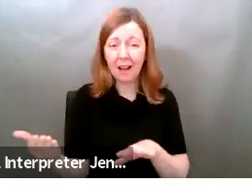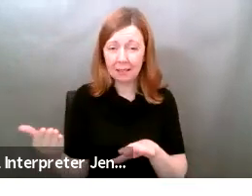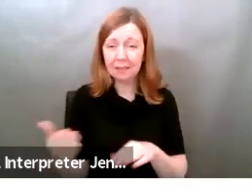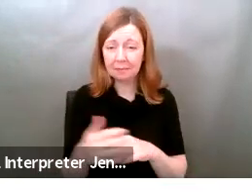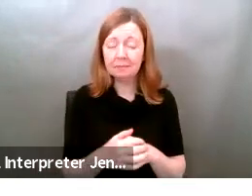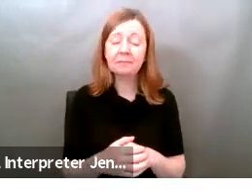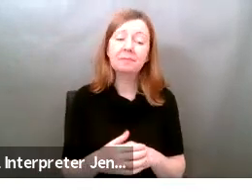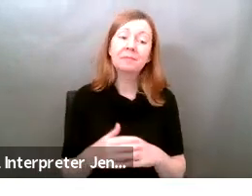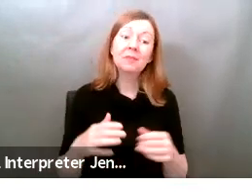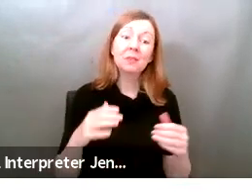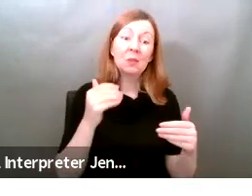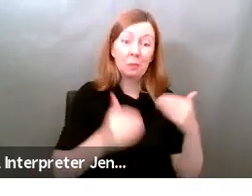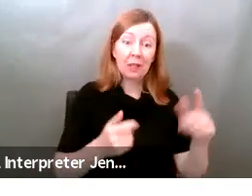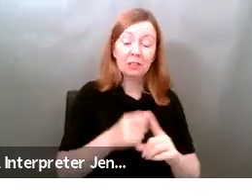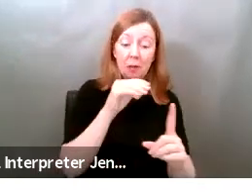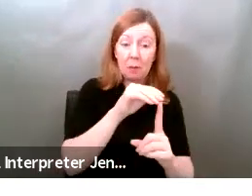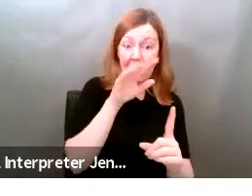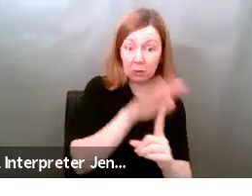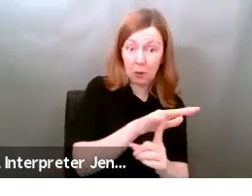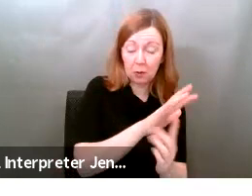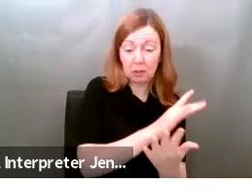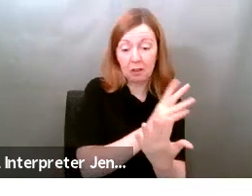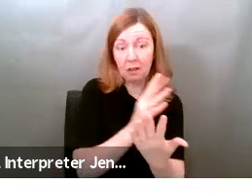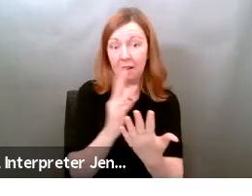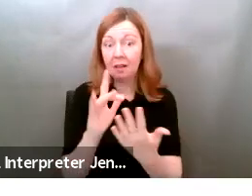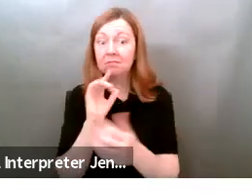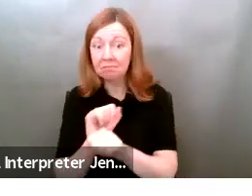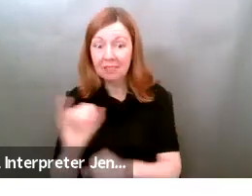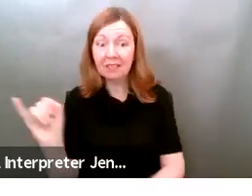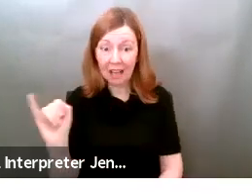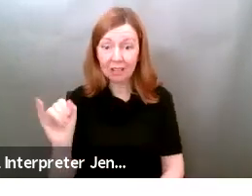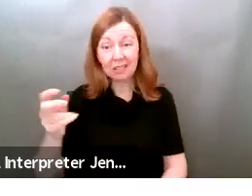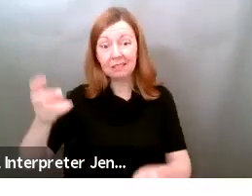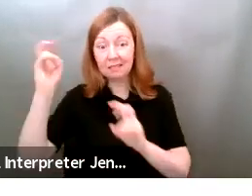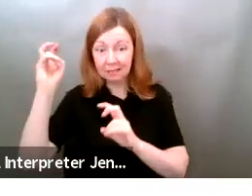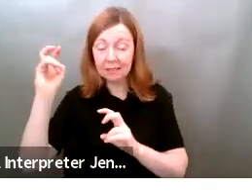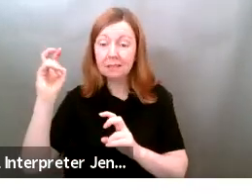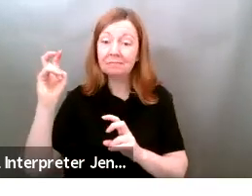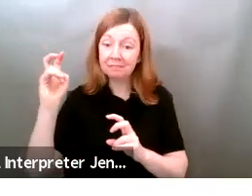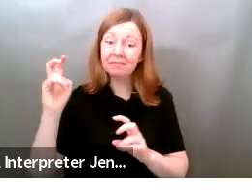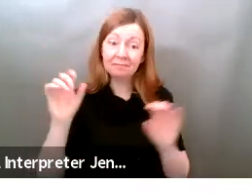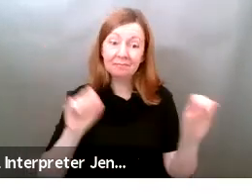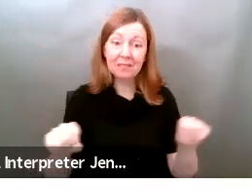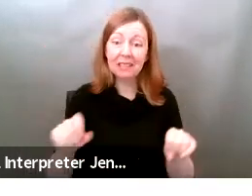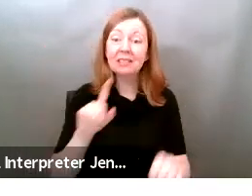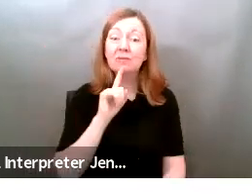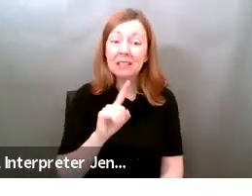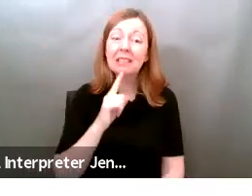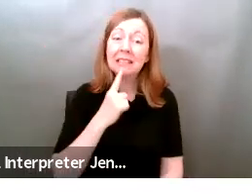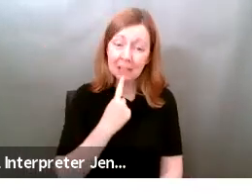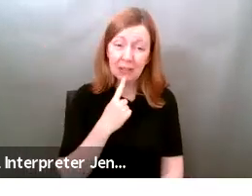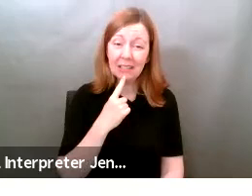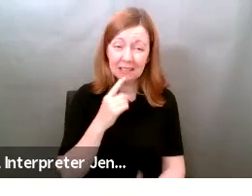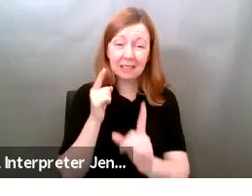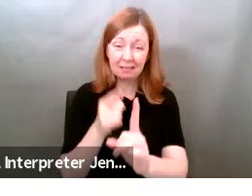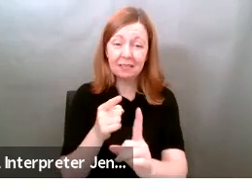the whole progression from exposure through to actual infection and disease is potentially a really serious path and